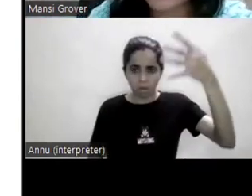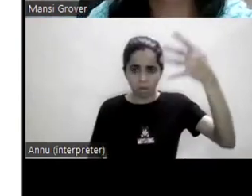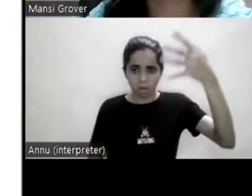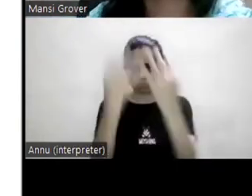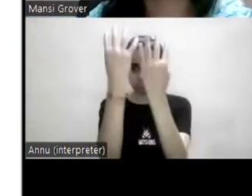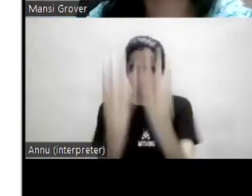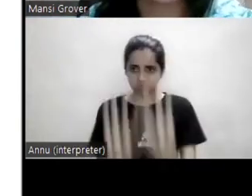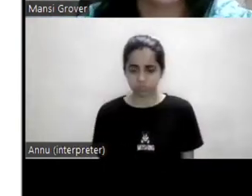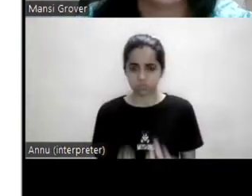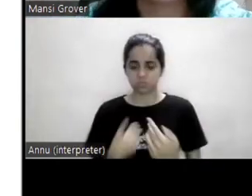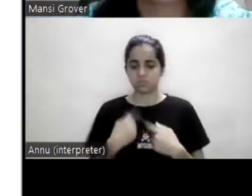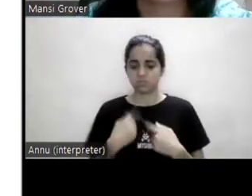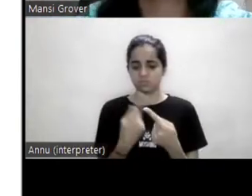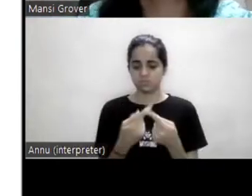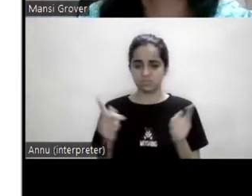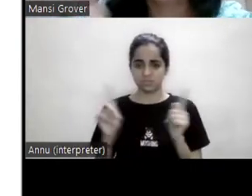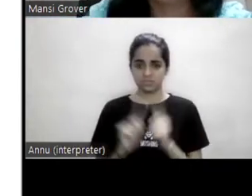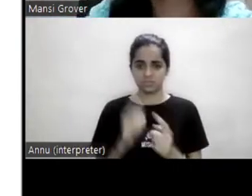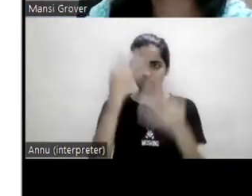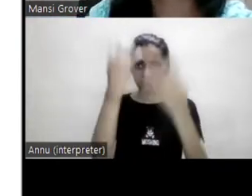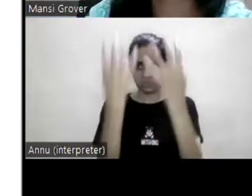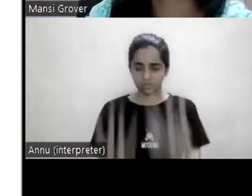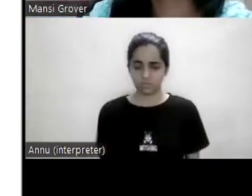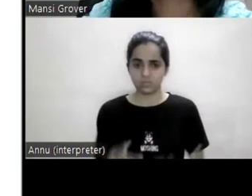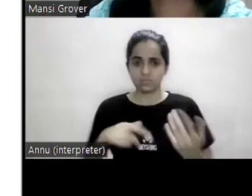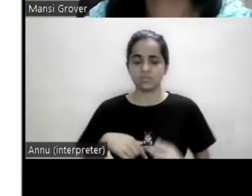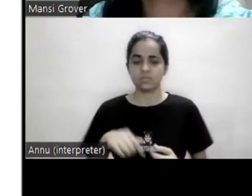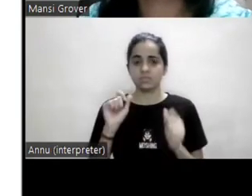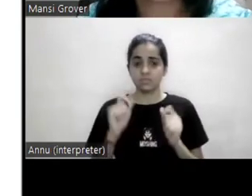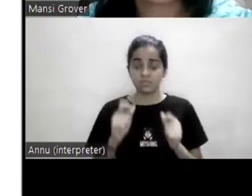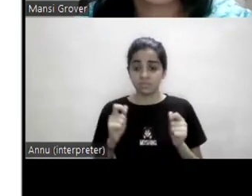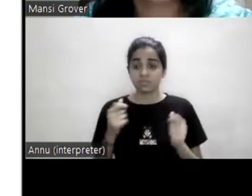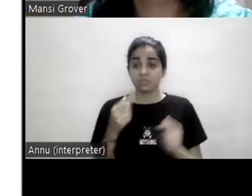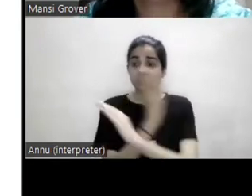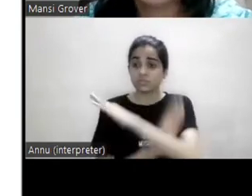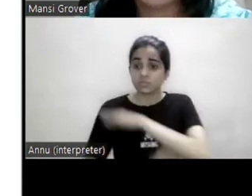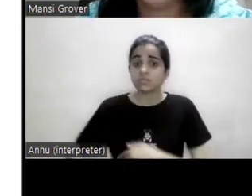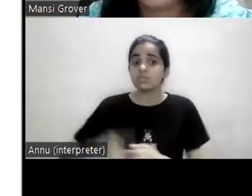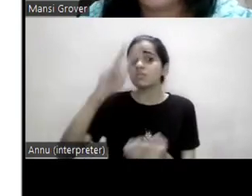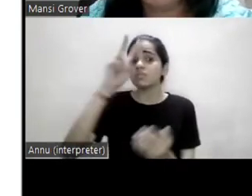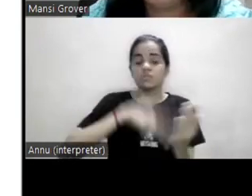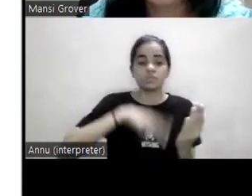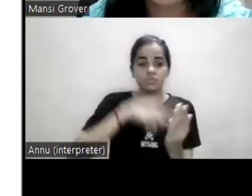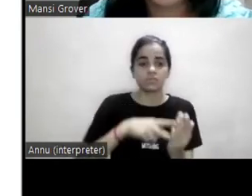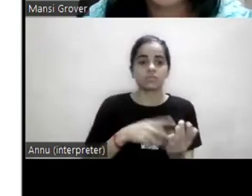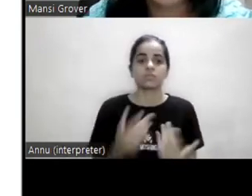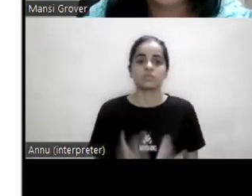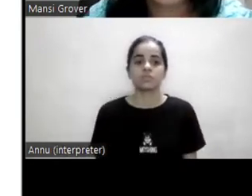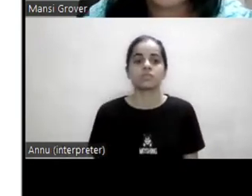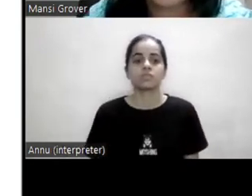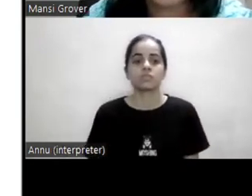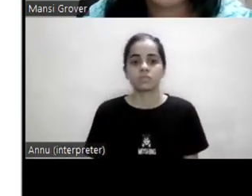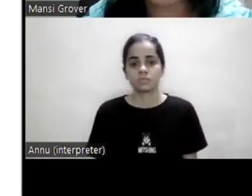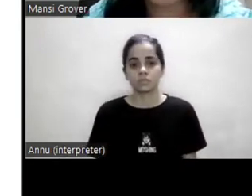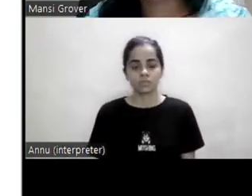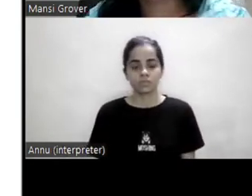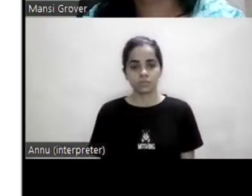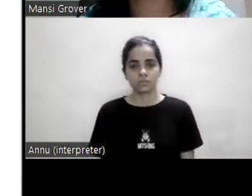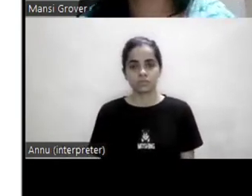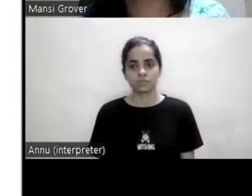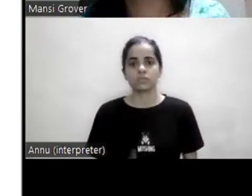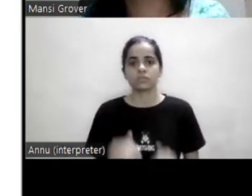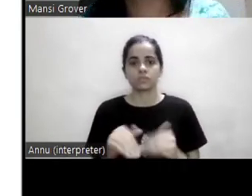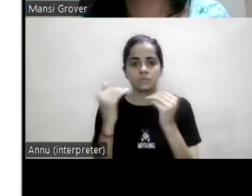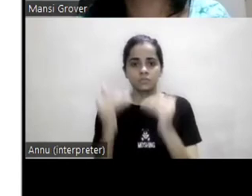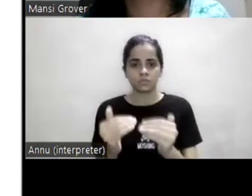can actually relook at these films through the disability studies lens. A film